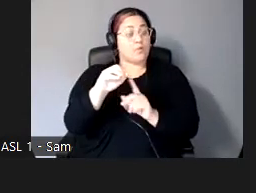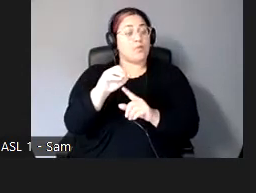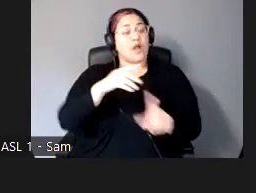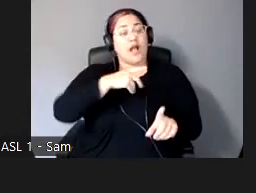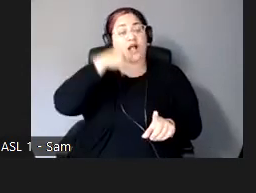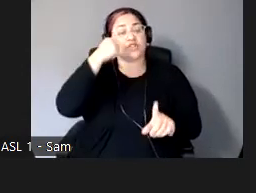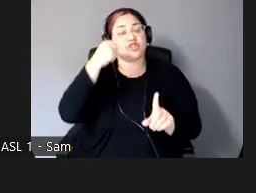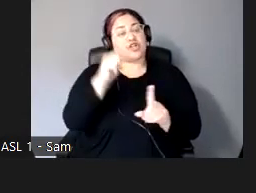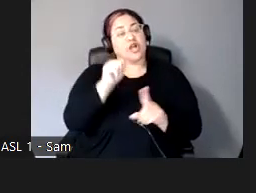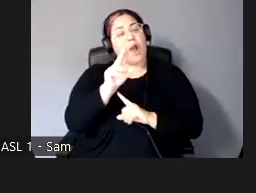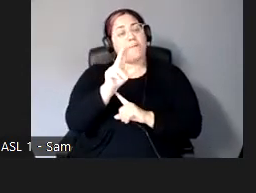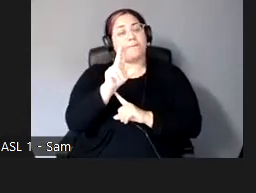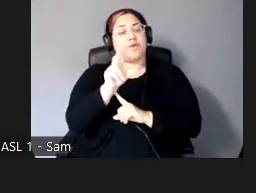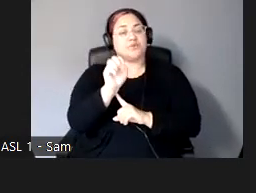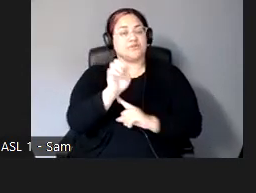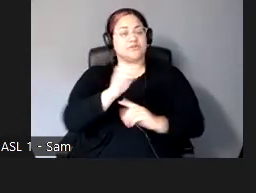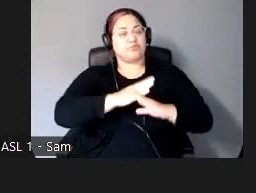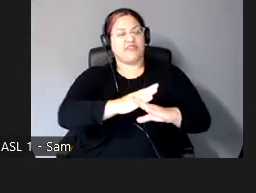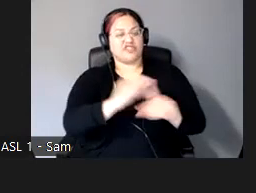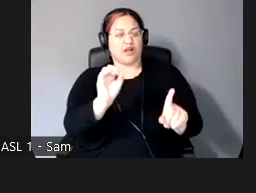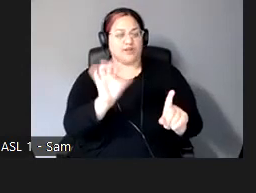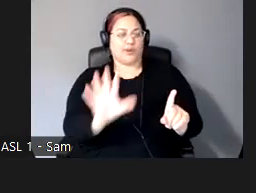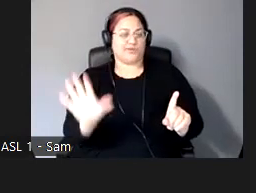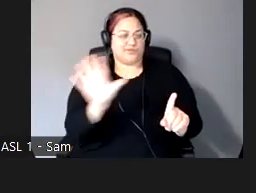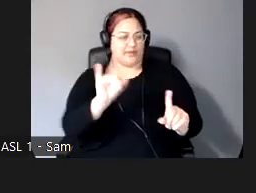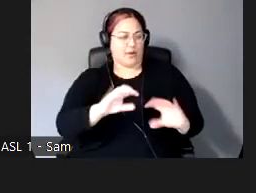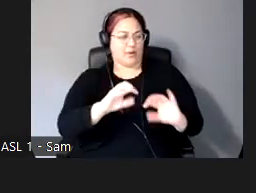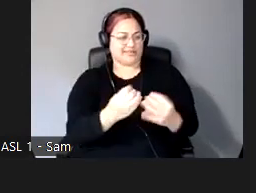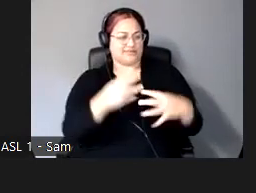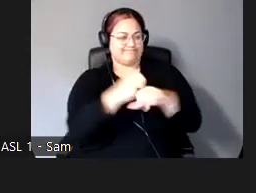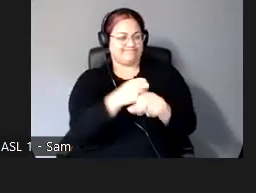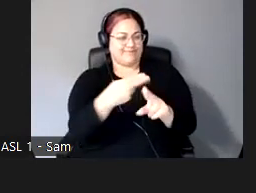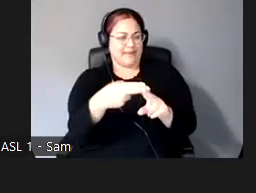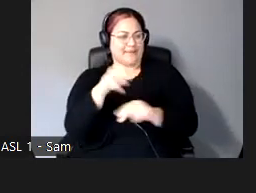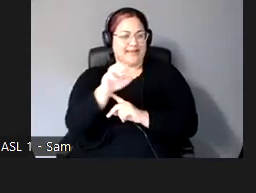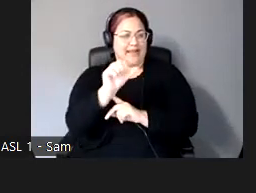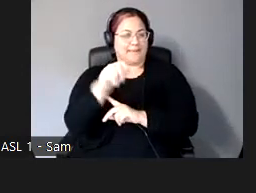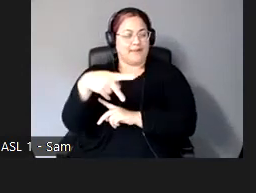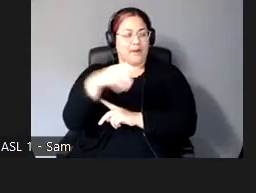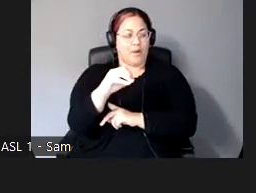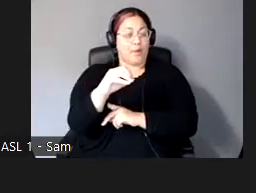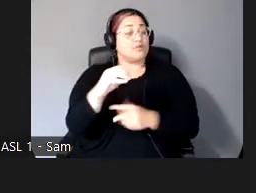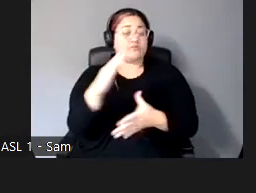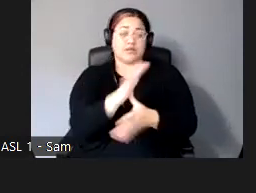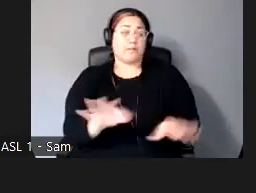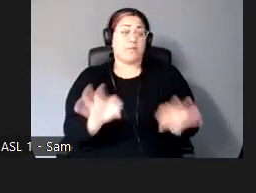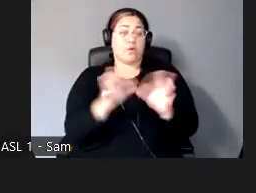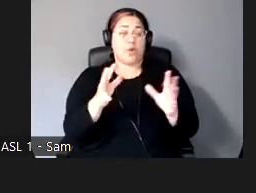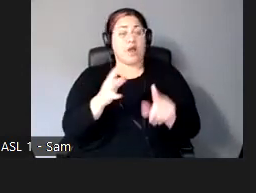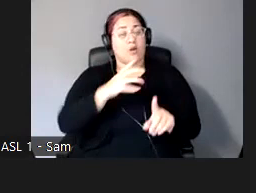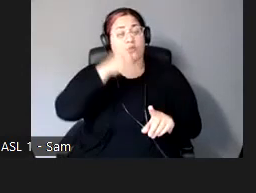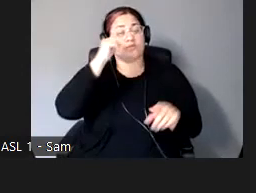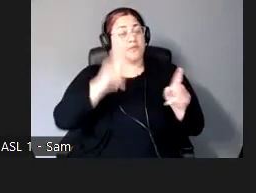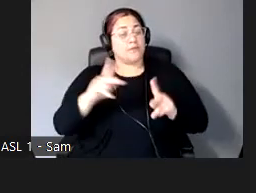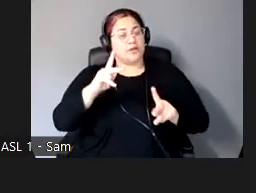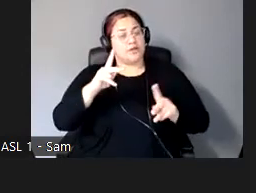envisions an Ontario where all seniors are free from abuse, have a strong voice, feel safe and respected. And